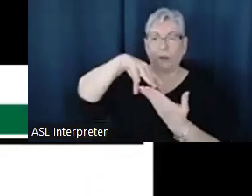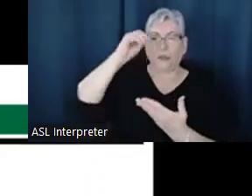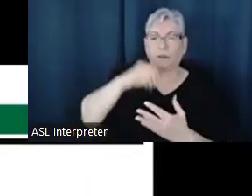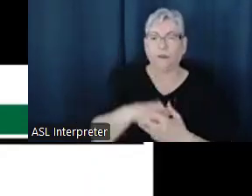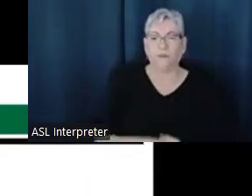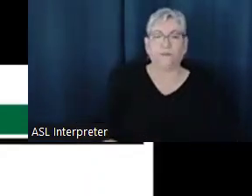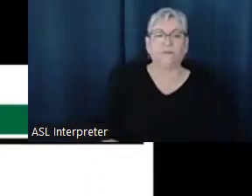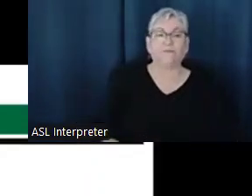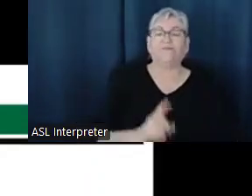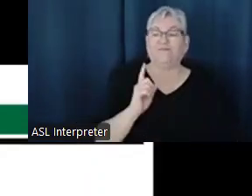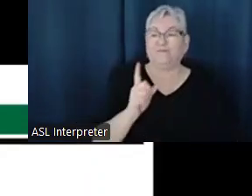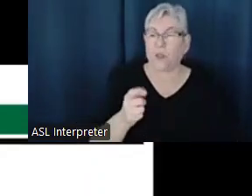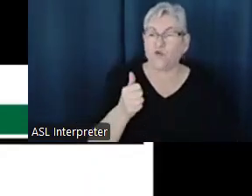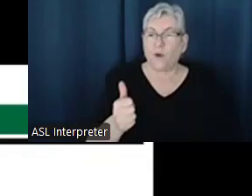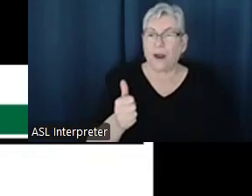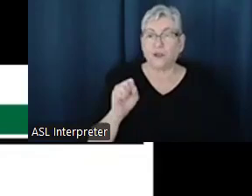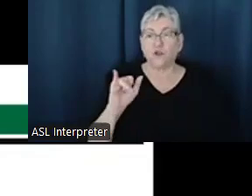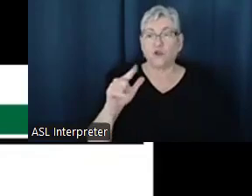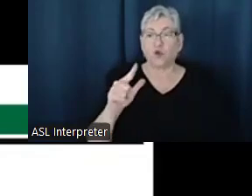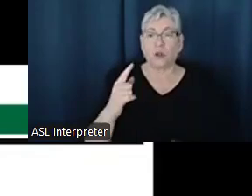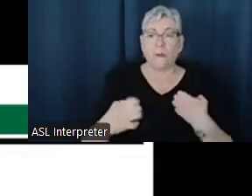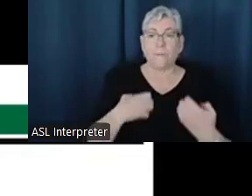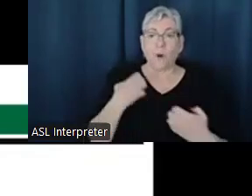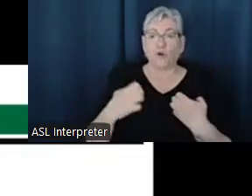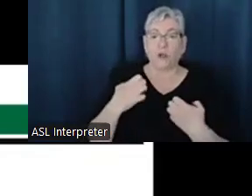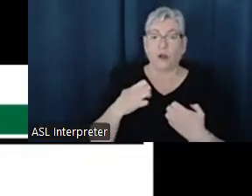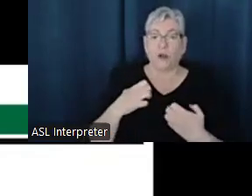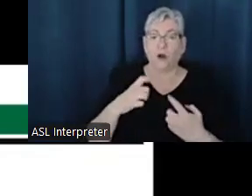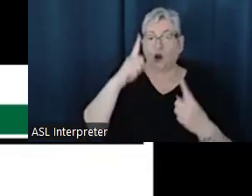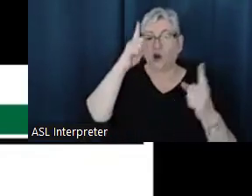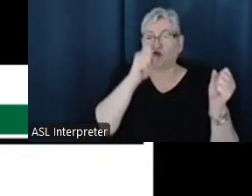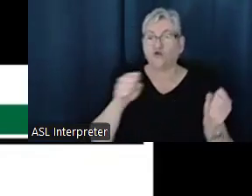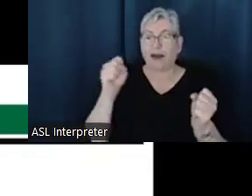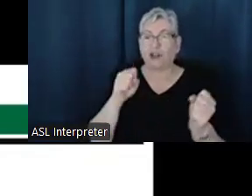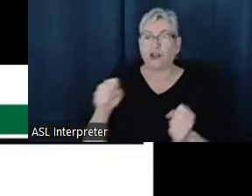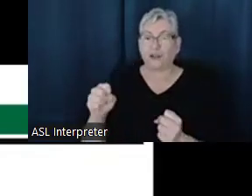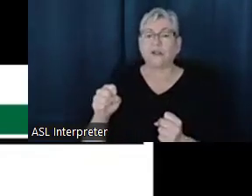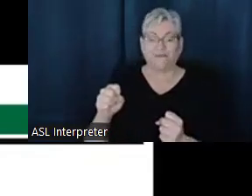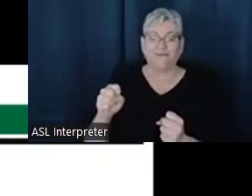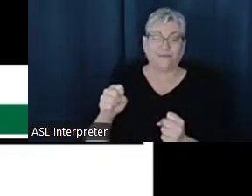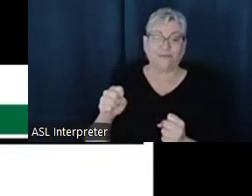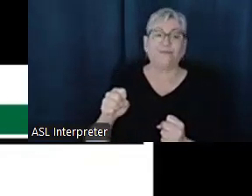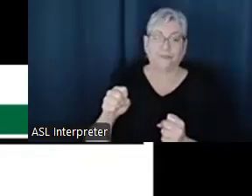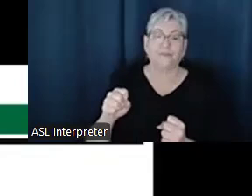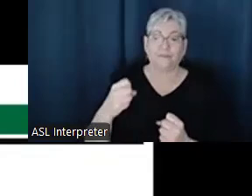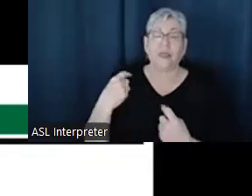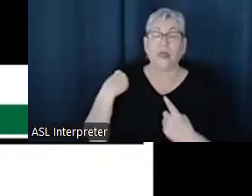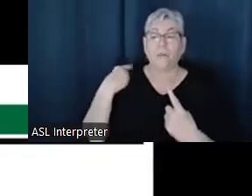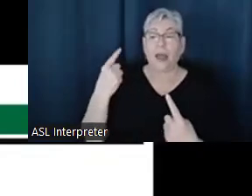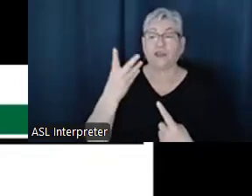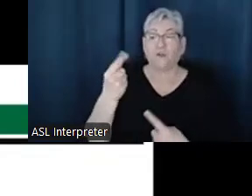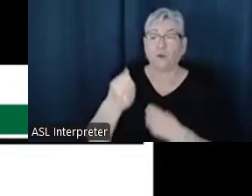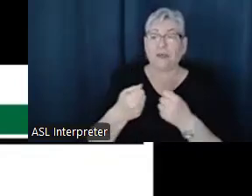great. Social emotional strategies are, I think, something within the past few years that have come up as